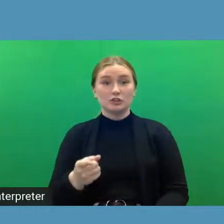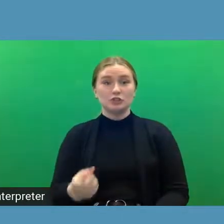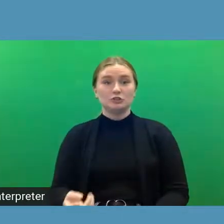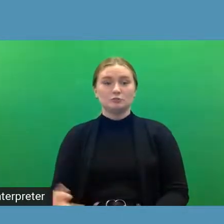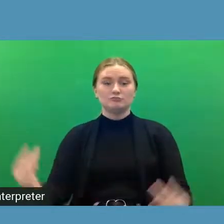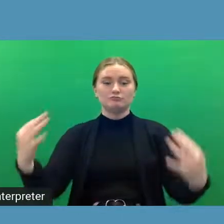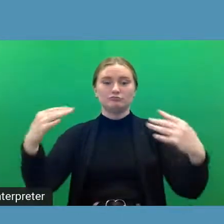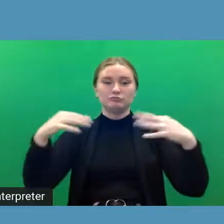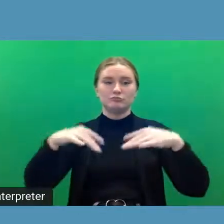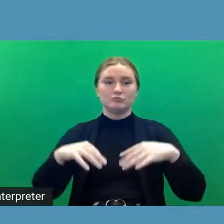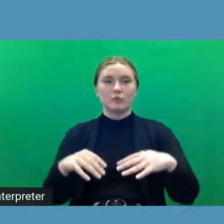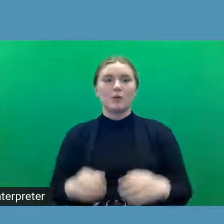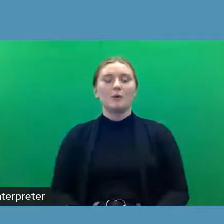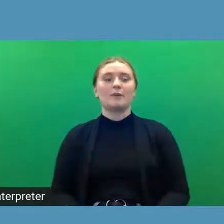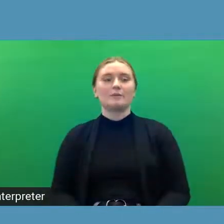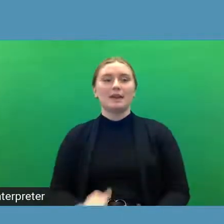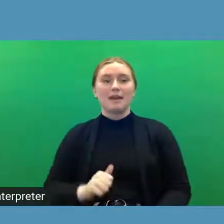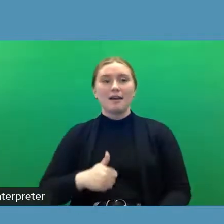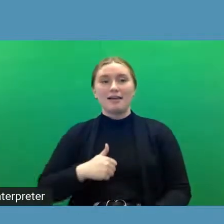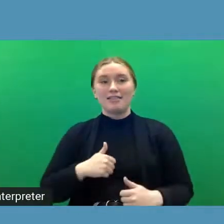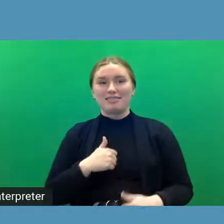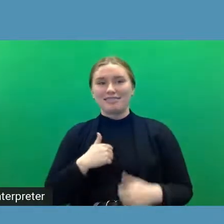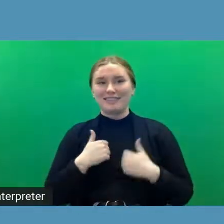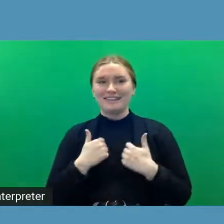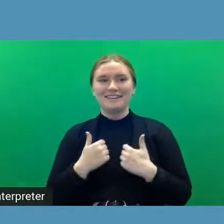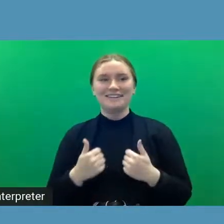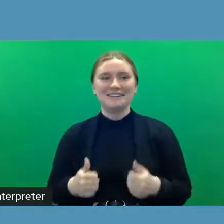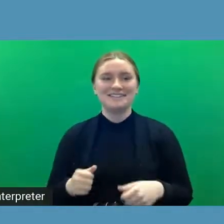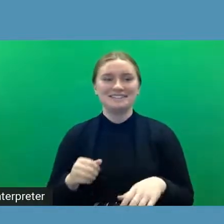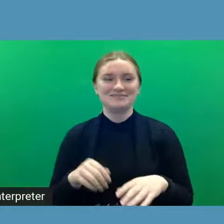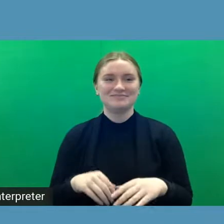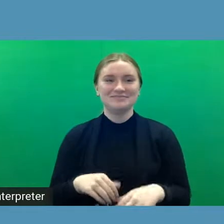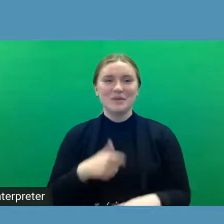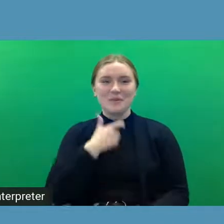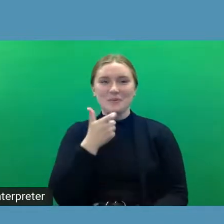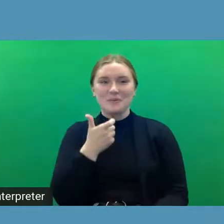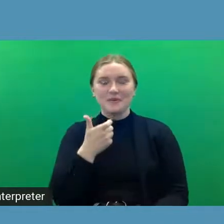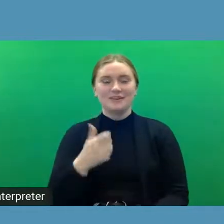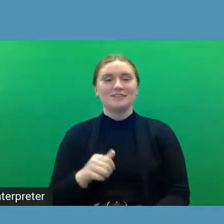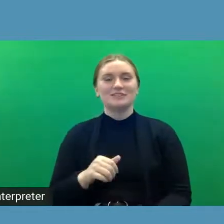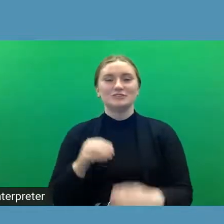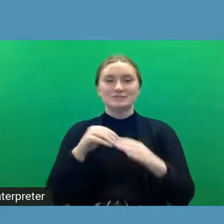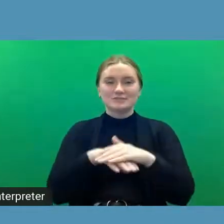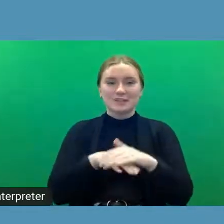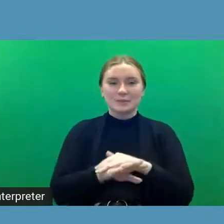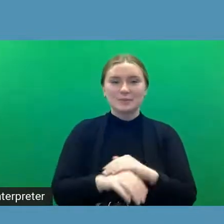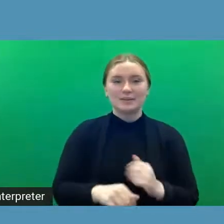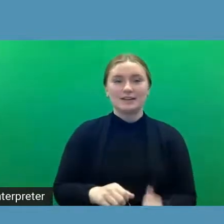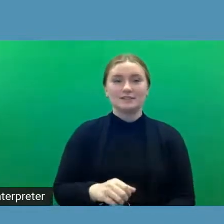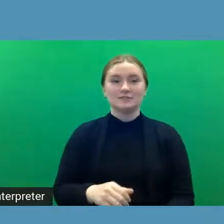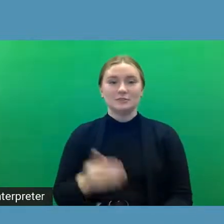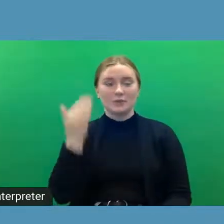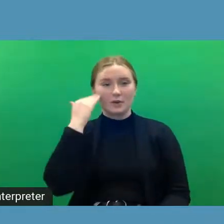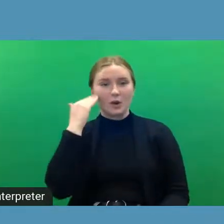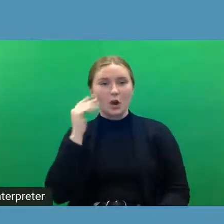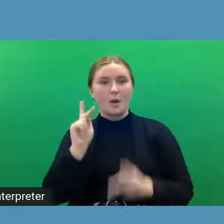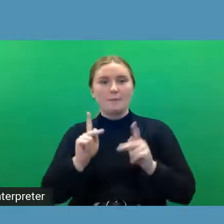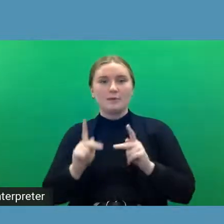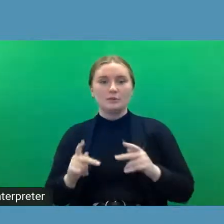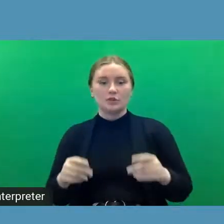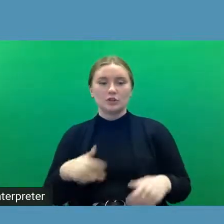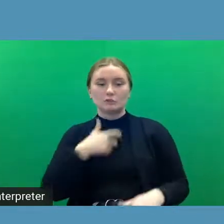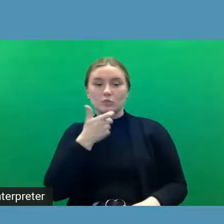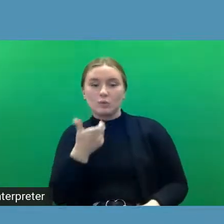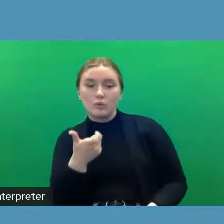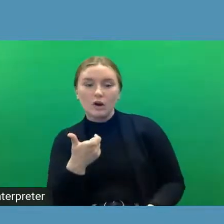program accessibility, which will focus on the ways that small museums can ensure that live streamed and video programming are